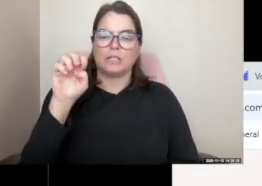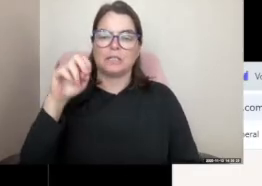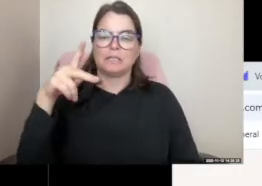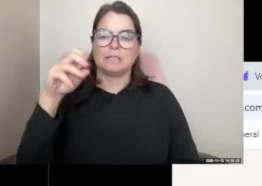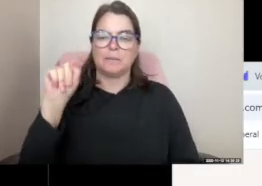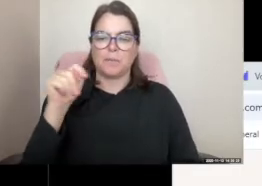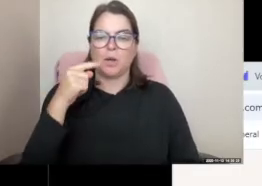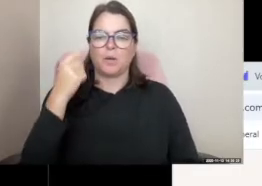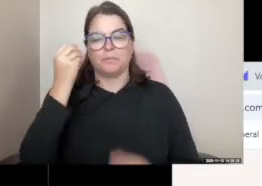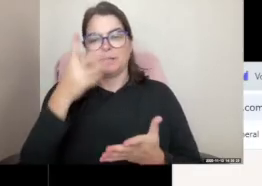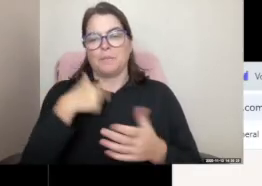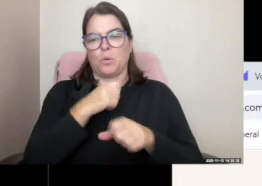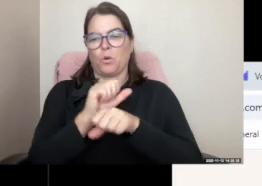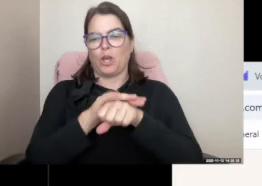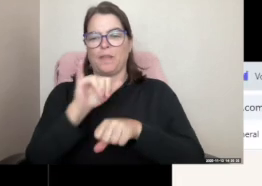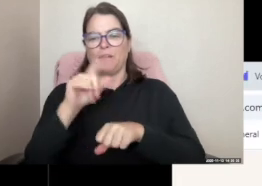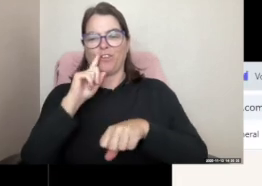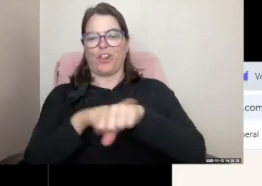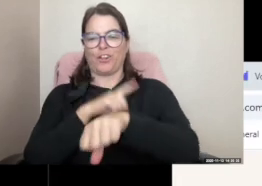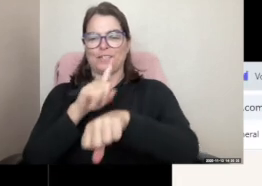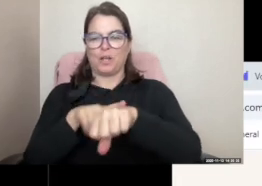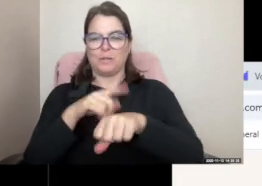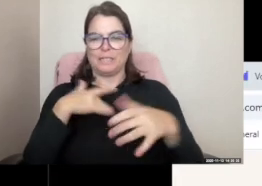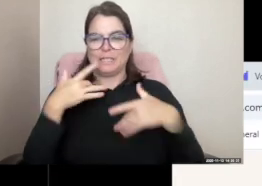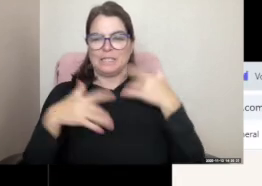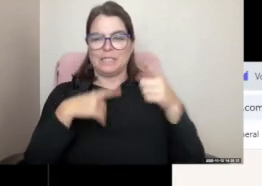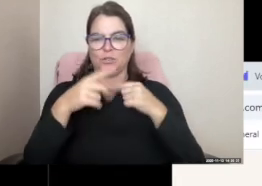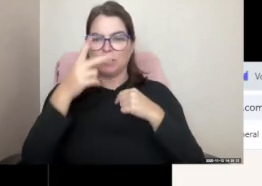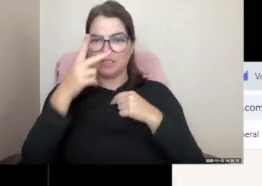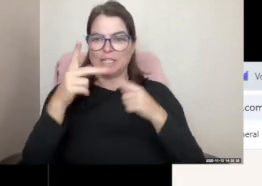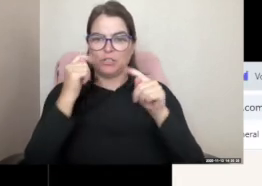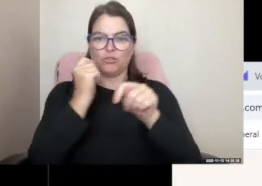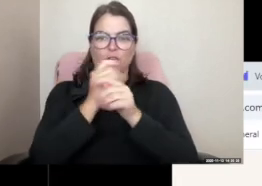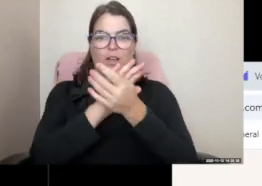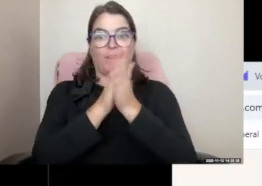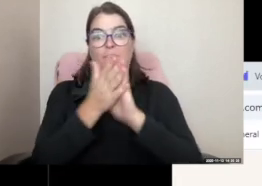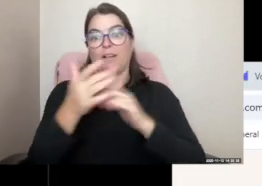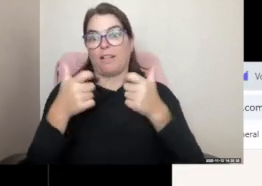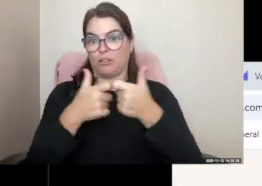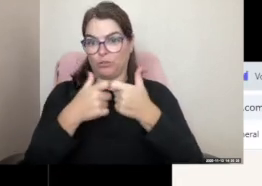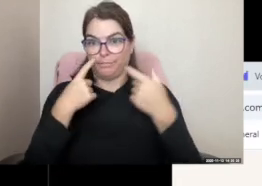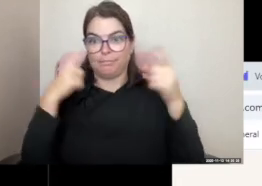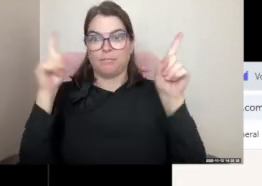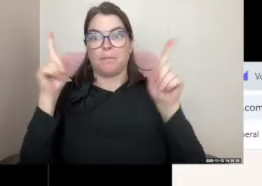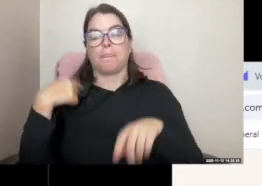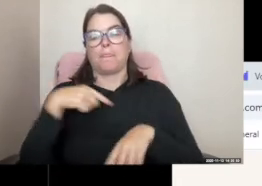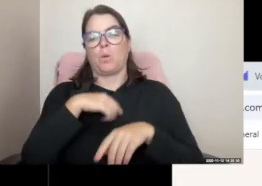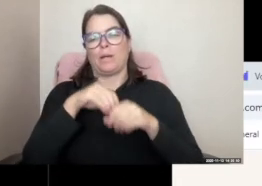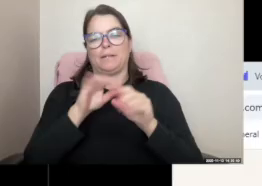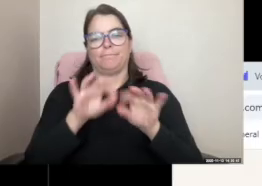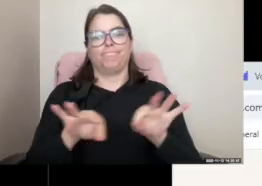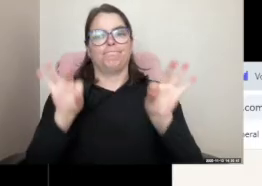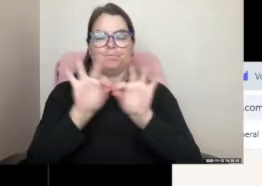Thank you. Good afternoon. Jamie Hall. I lead policy for EV Realty. We build, own, and operate medium and heavy-duty truck charging